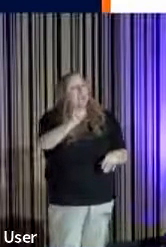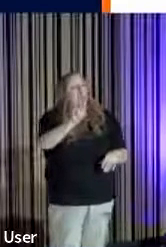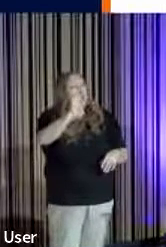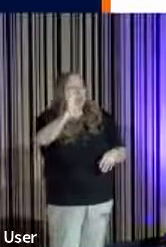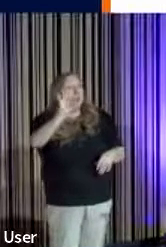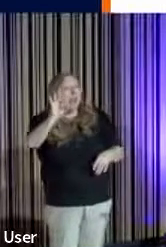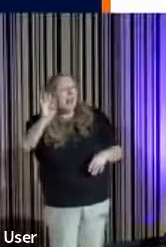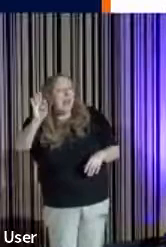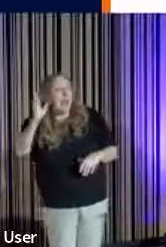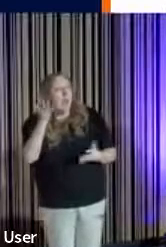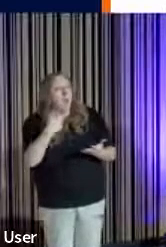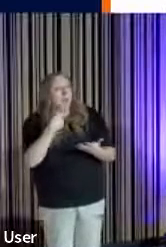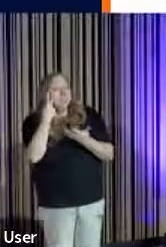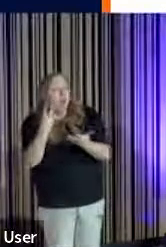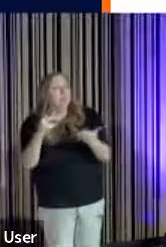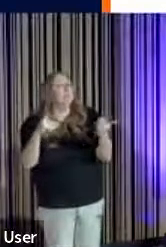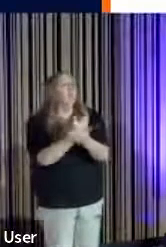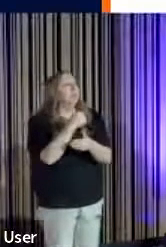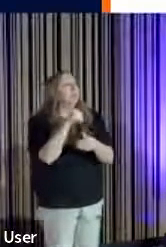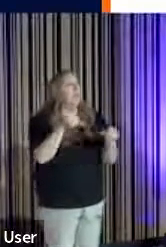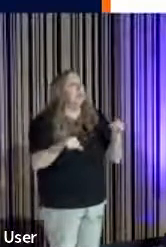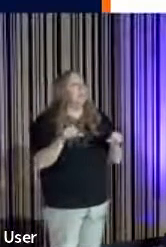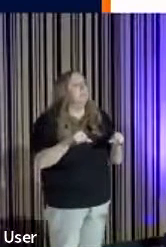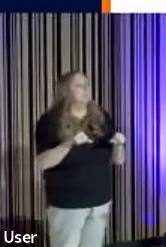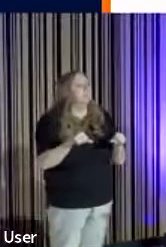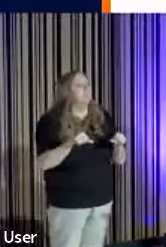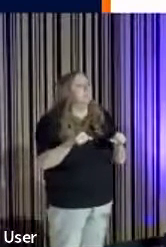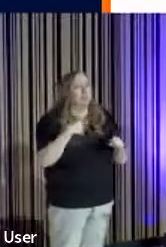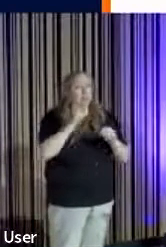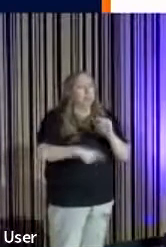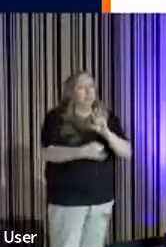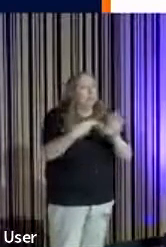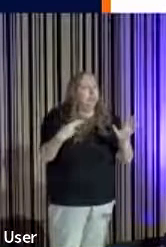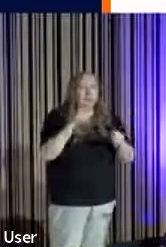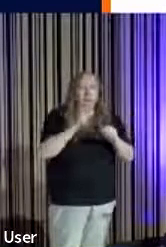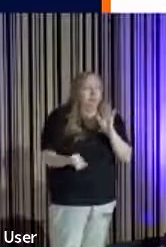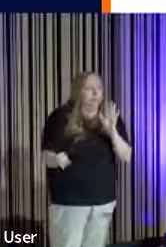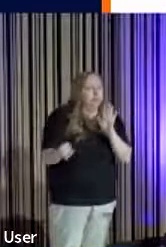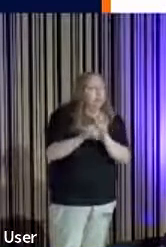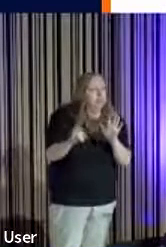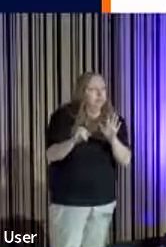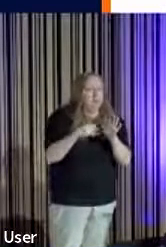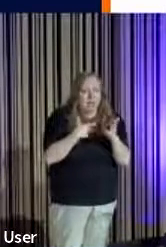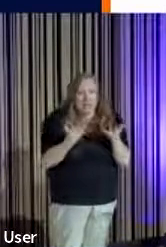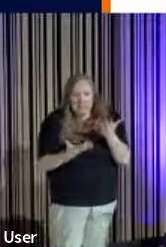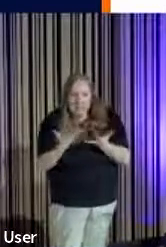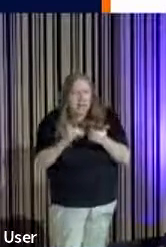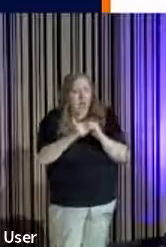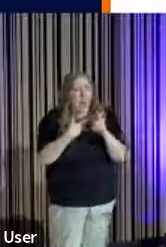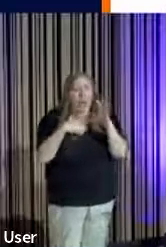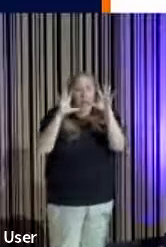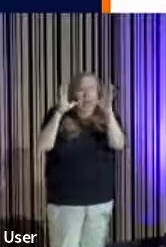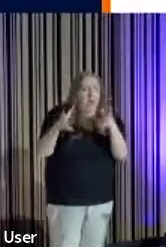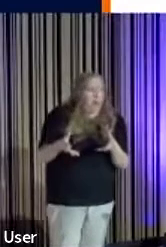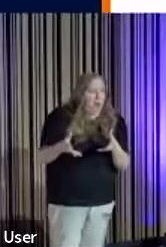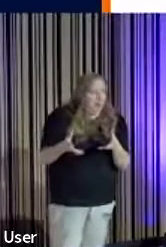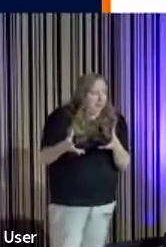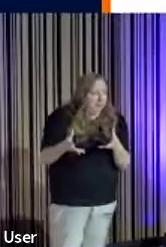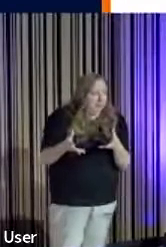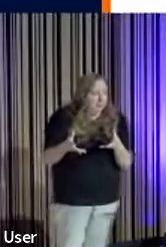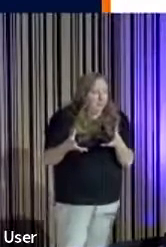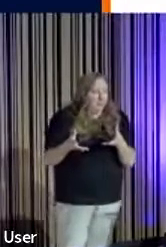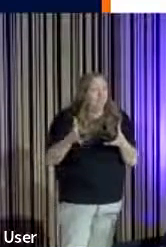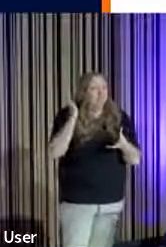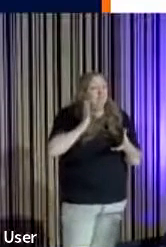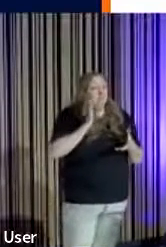new to science. I couldn't put a name on it. I had to figure out a way to categorize it. So we developed, and at this time, this was pretty